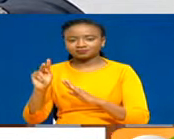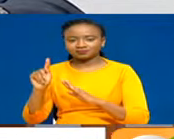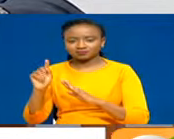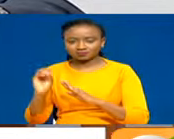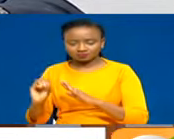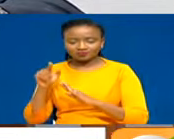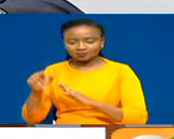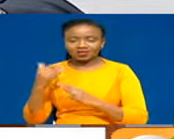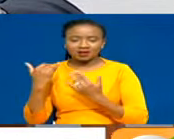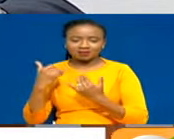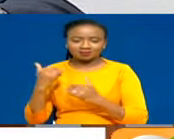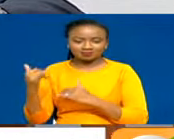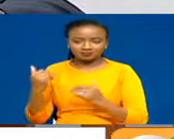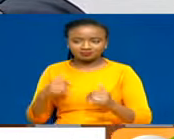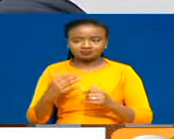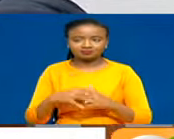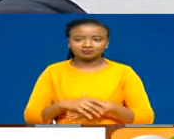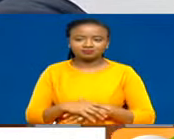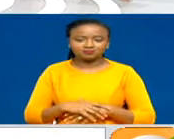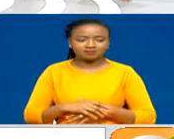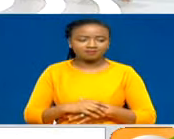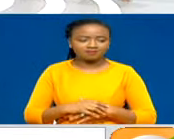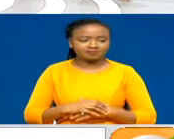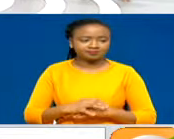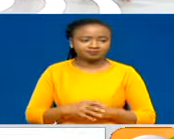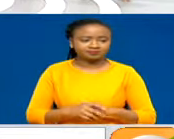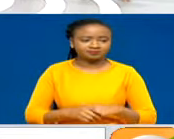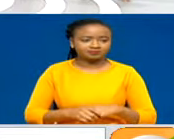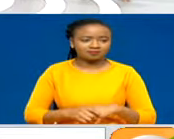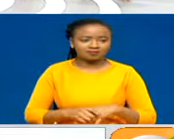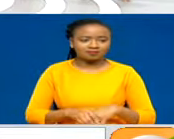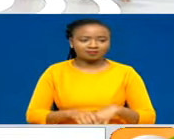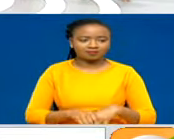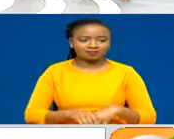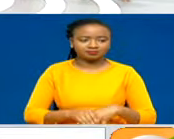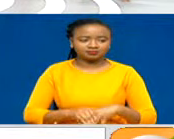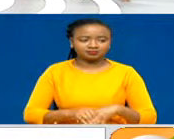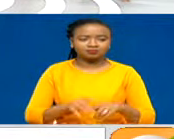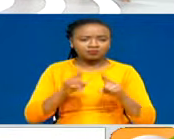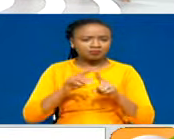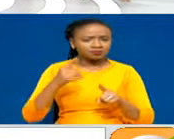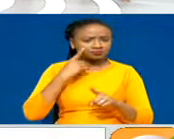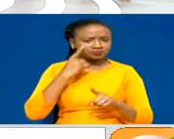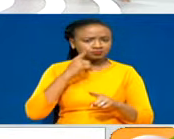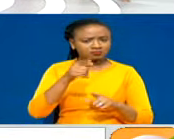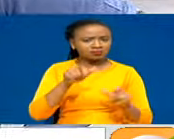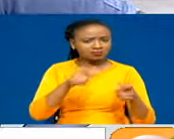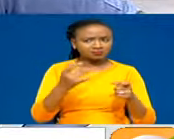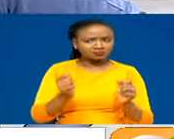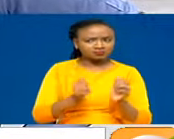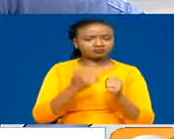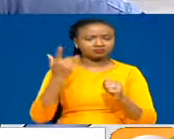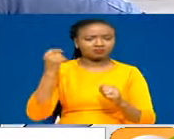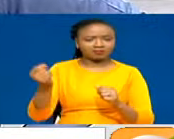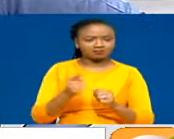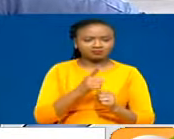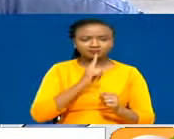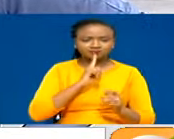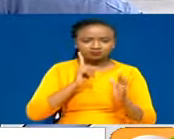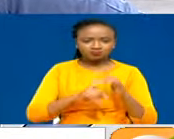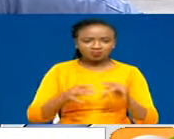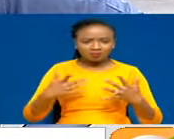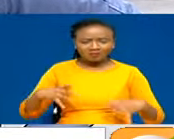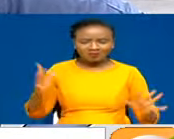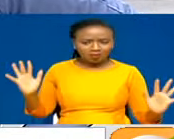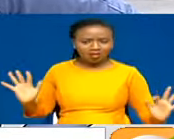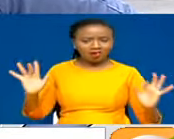in a couple of weeks here, and we're excited about that. Okay, and I saw a press conference which you gave last month, and you said the crowds are coming back.